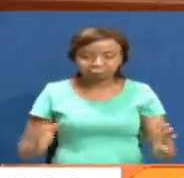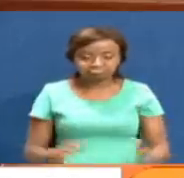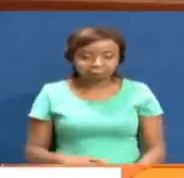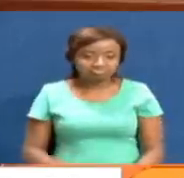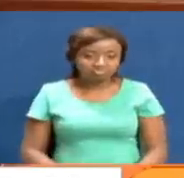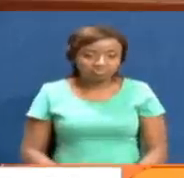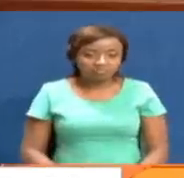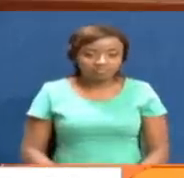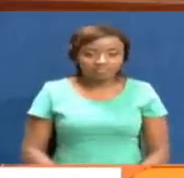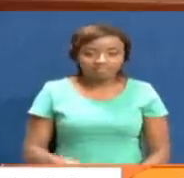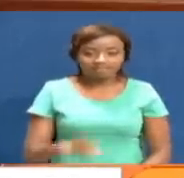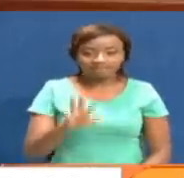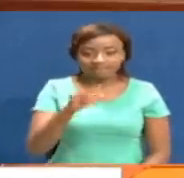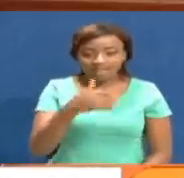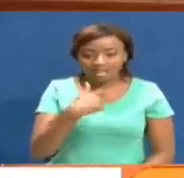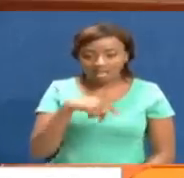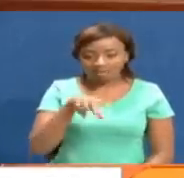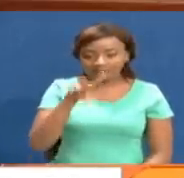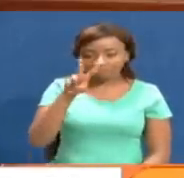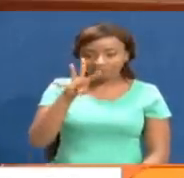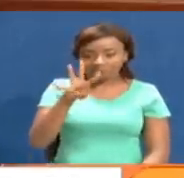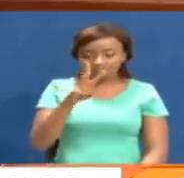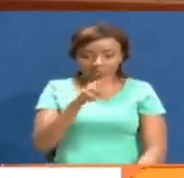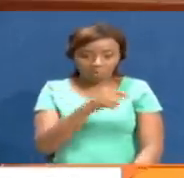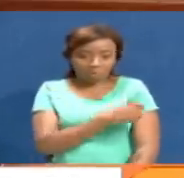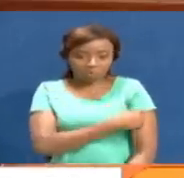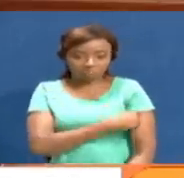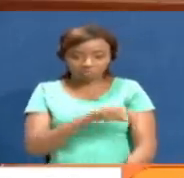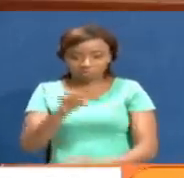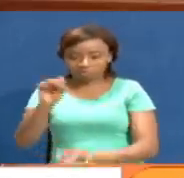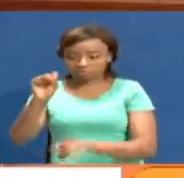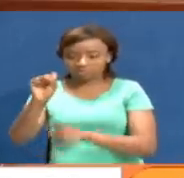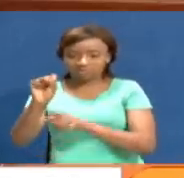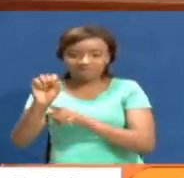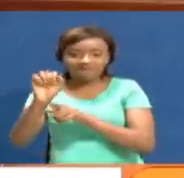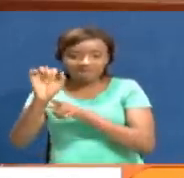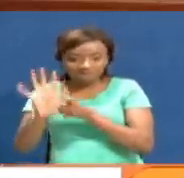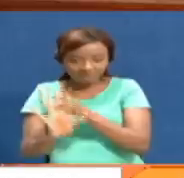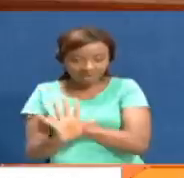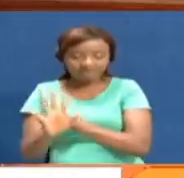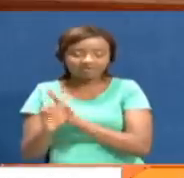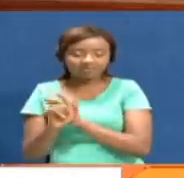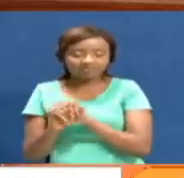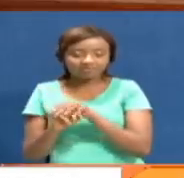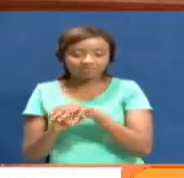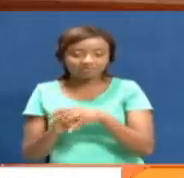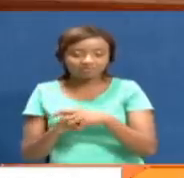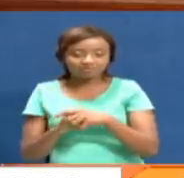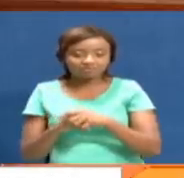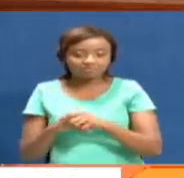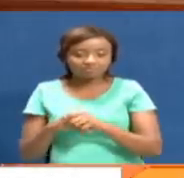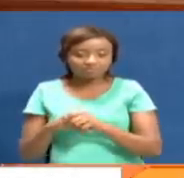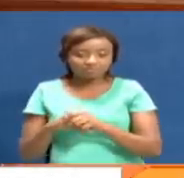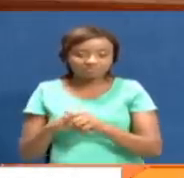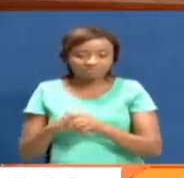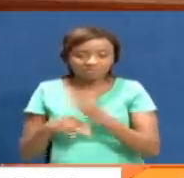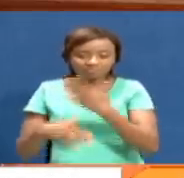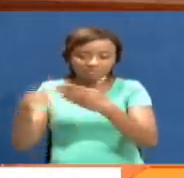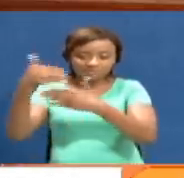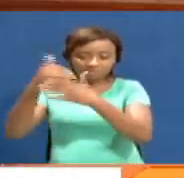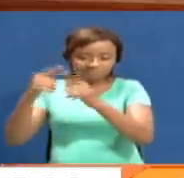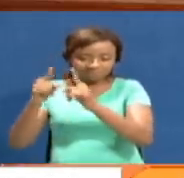have 24 facilities. Five are actually things that had been done